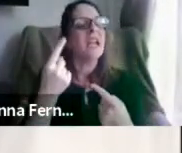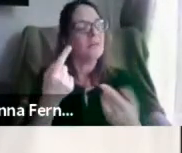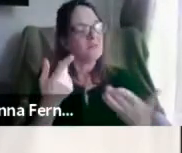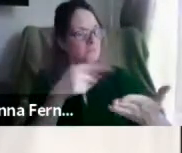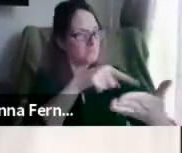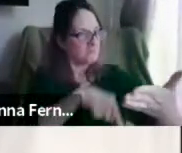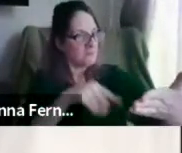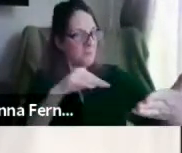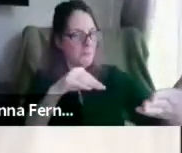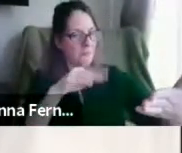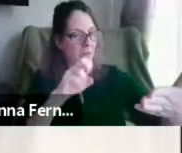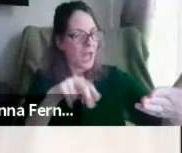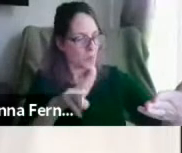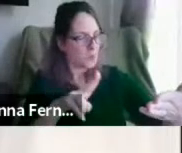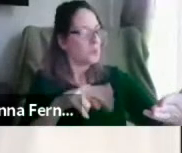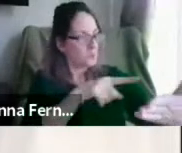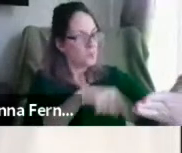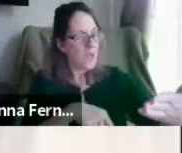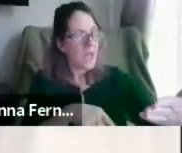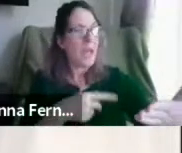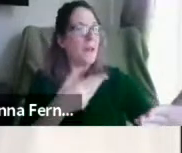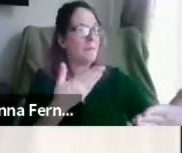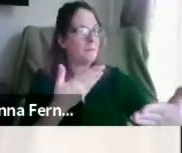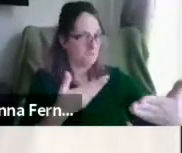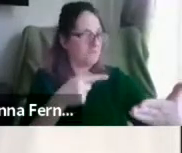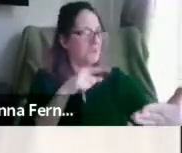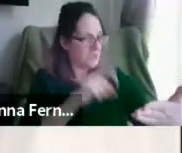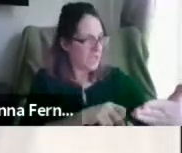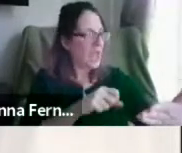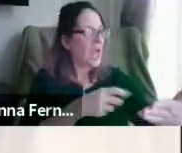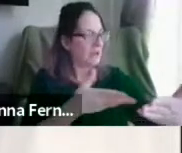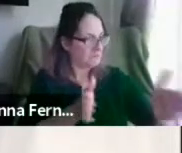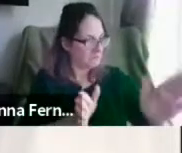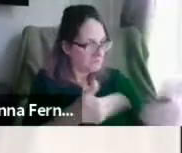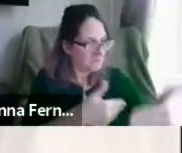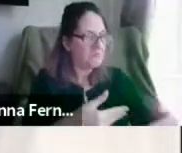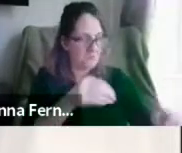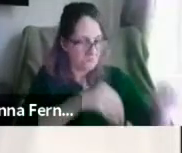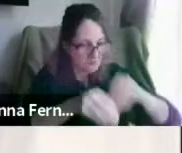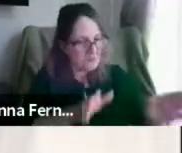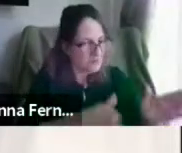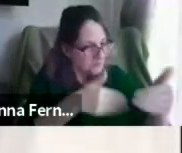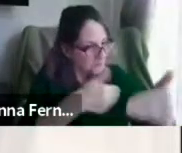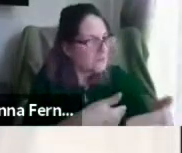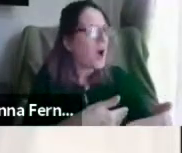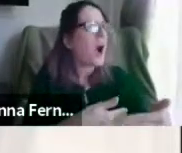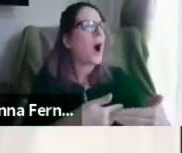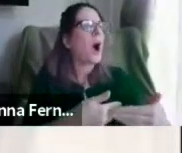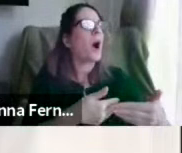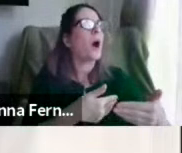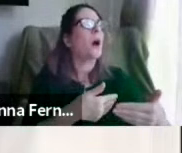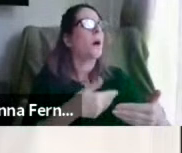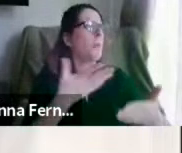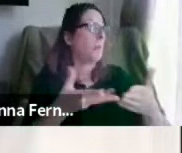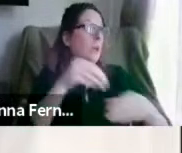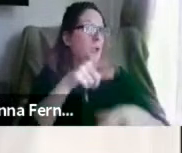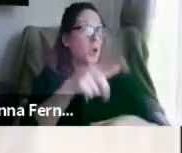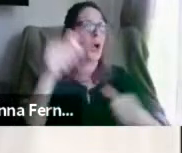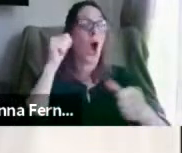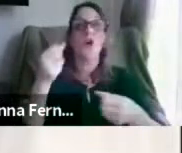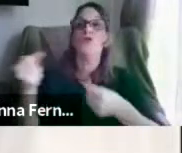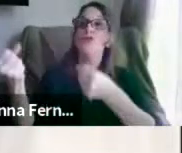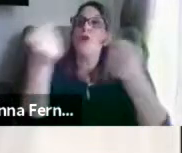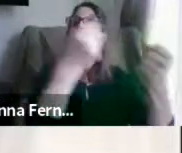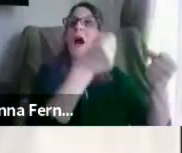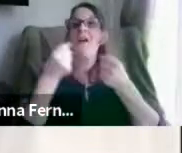menu that travel well. Maybe pack them up, cook it up, pack it up, put it in the back of your car, drive around for